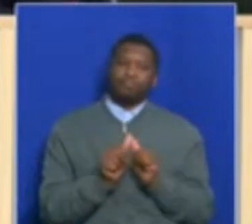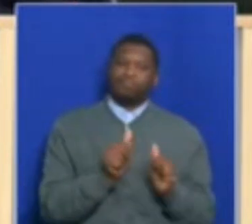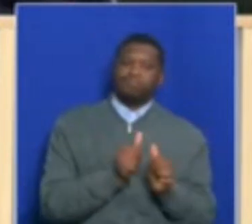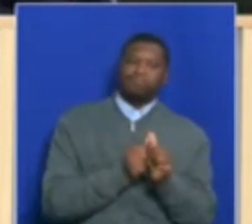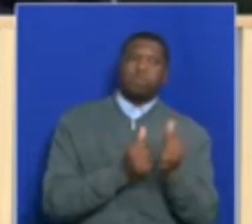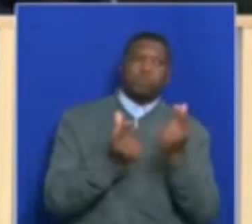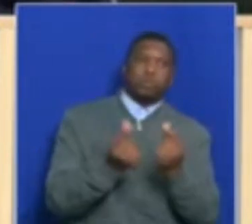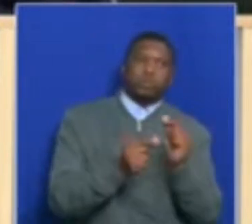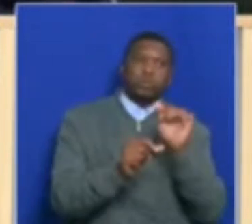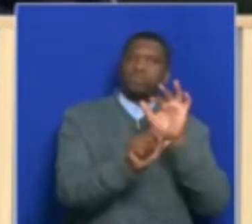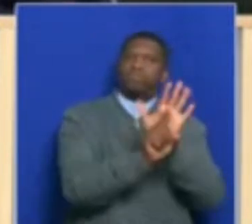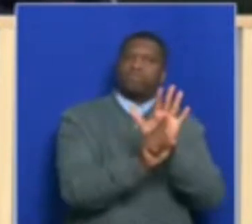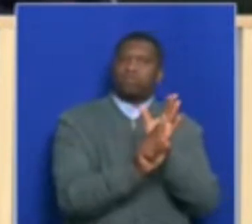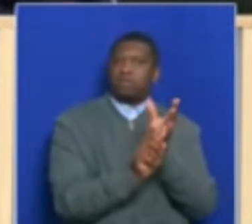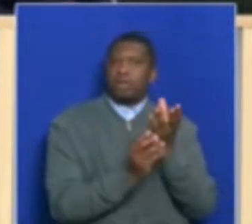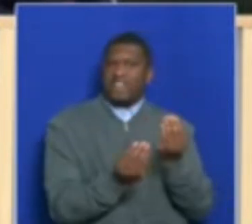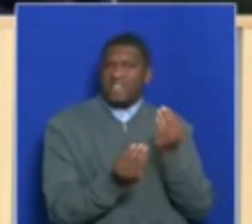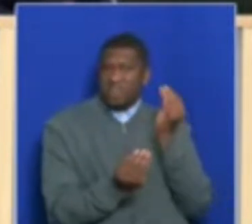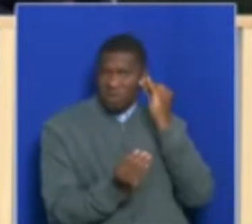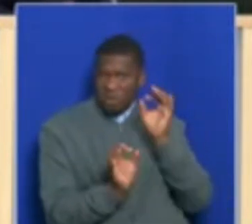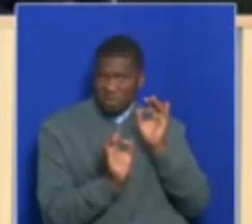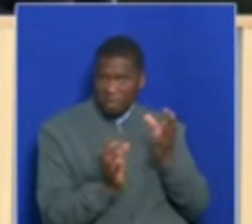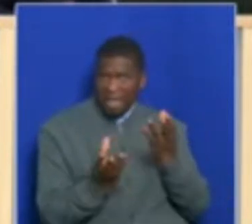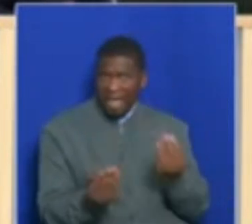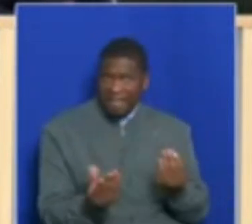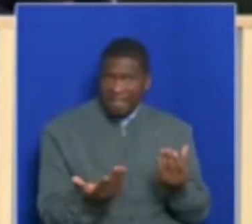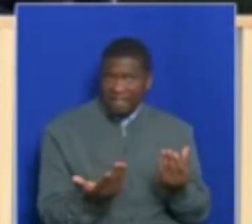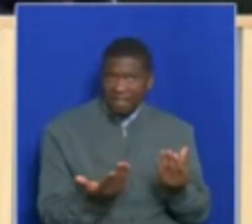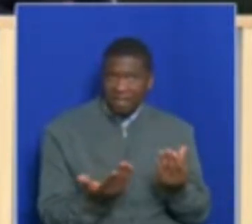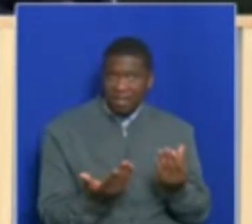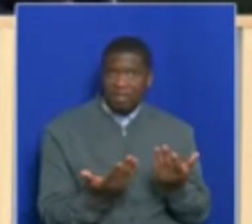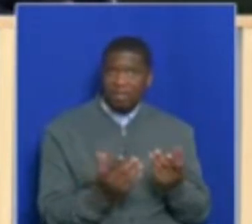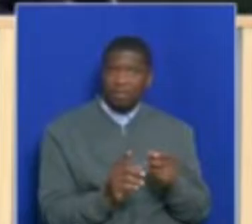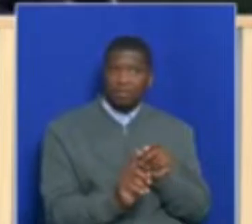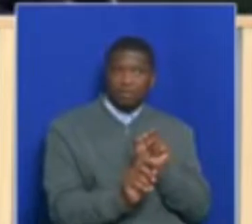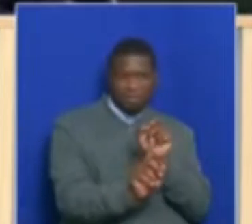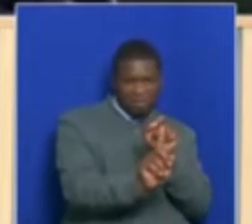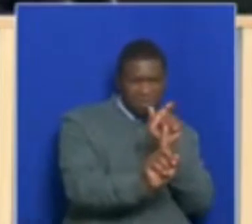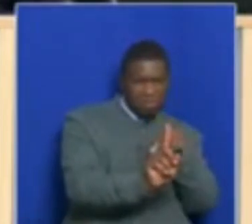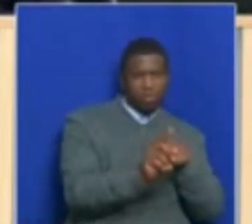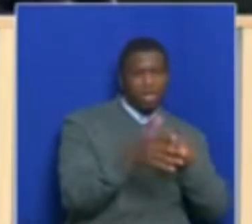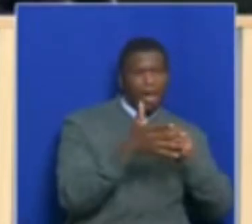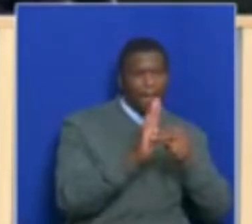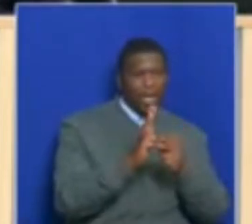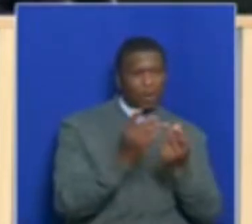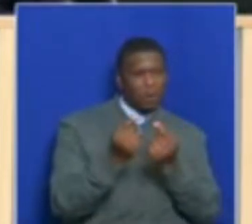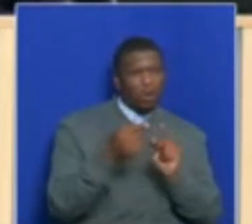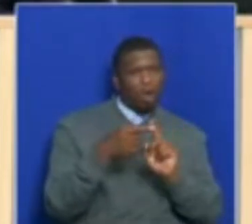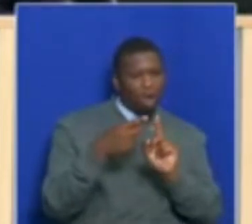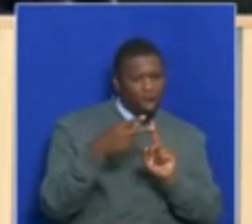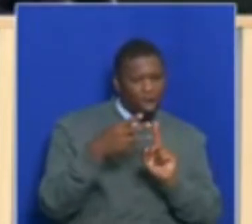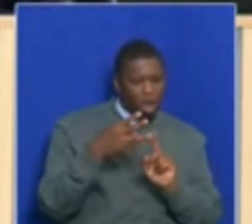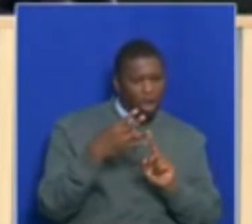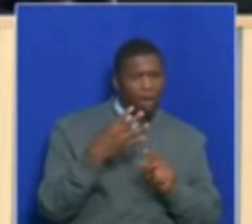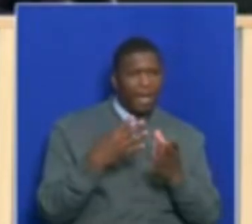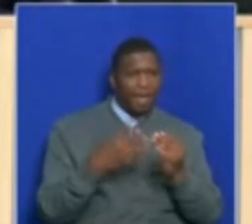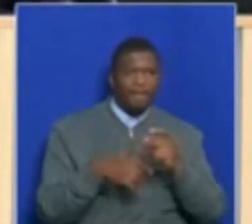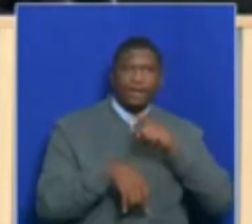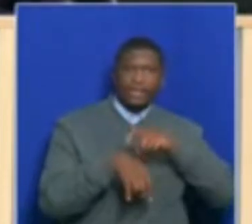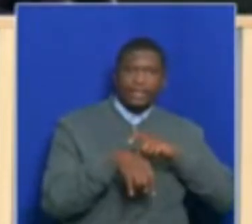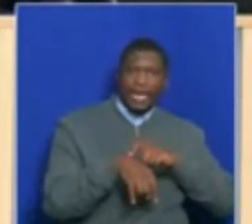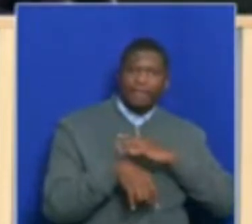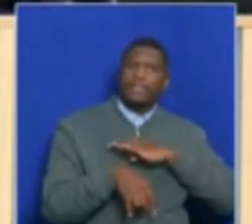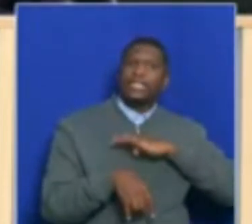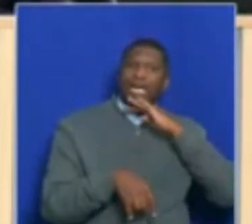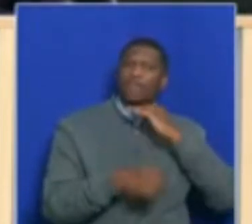information or intelligence that this person is at this place, they're planning to do this, and there's time to do surveillance and everything that you're describing and